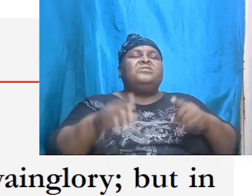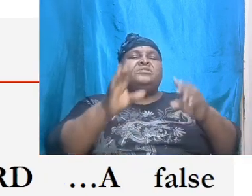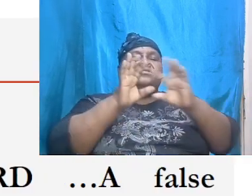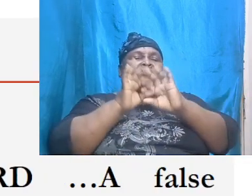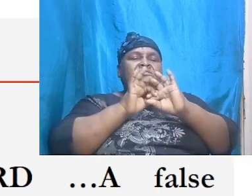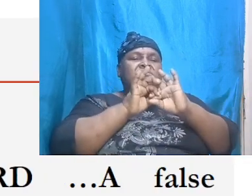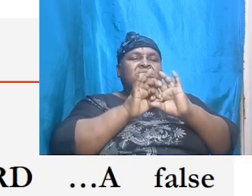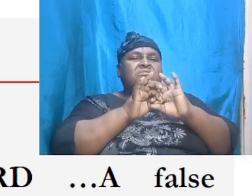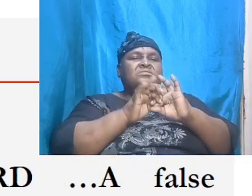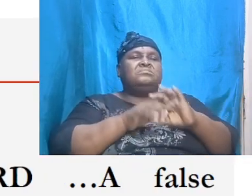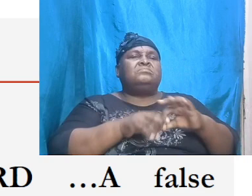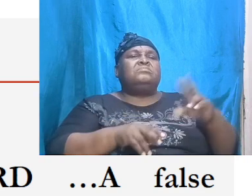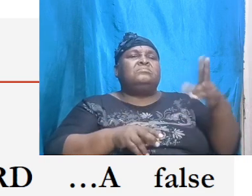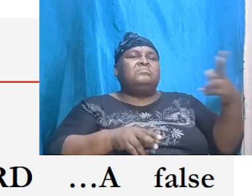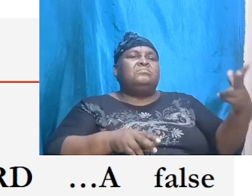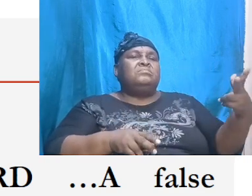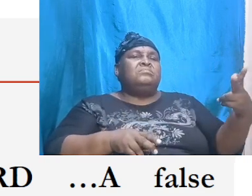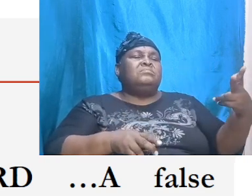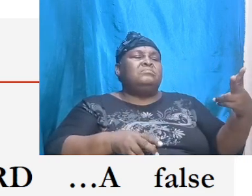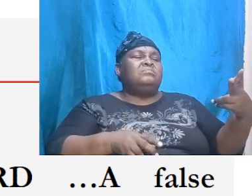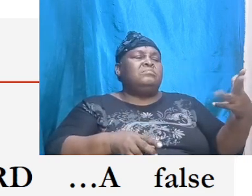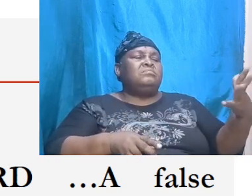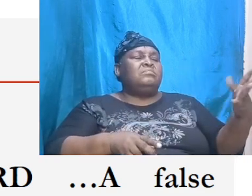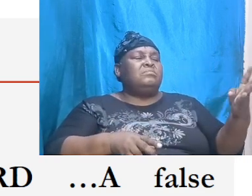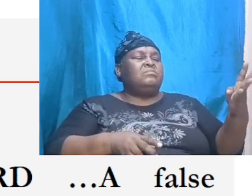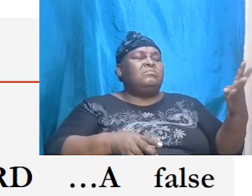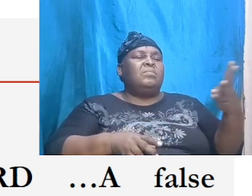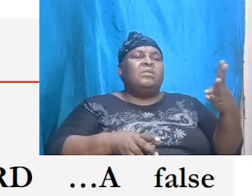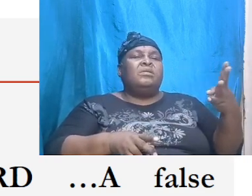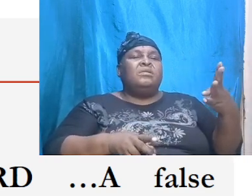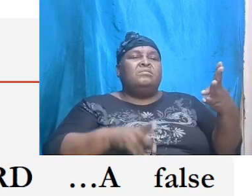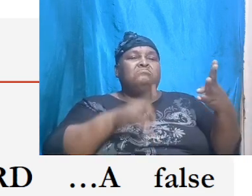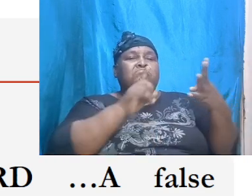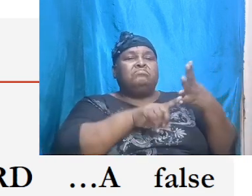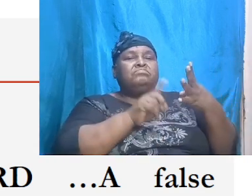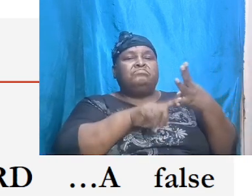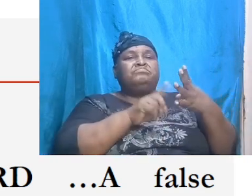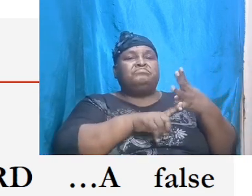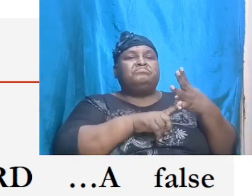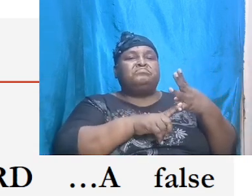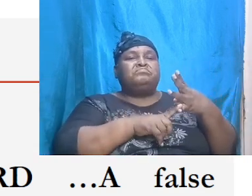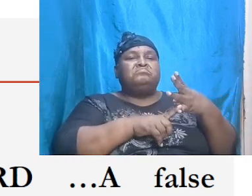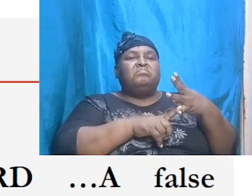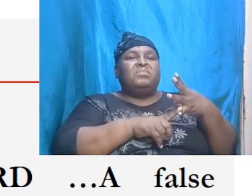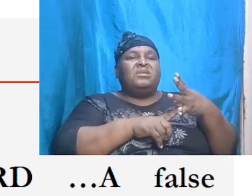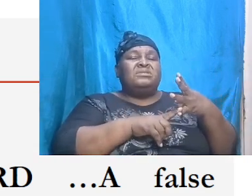the enemy of discord. And the Bible said, these six things does God